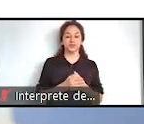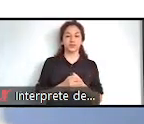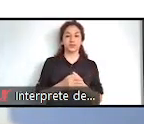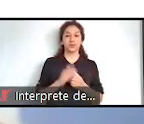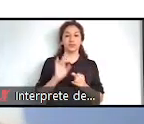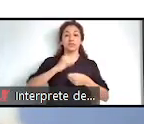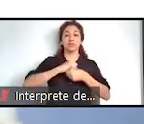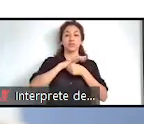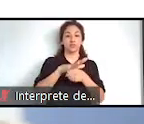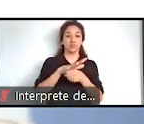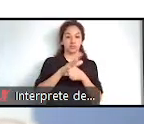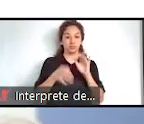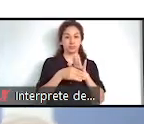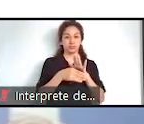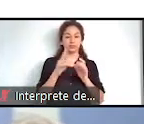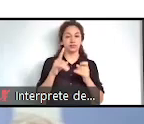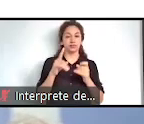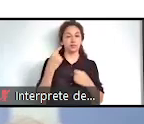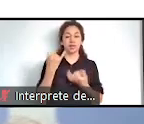is